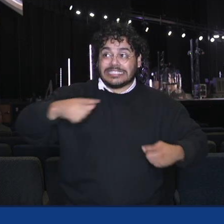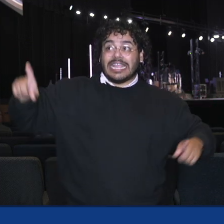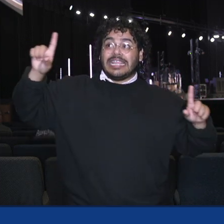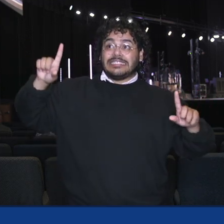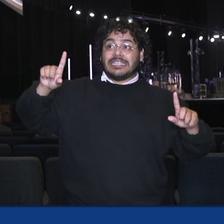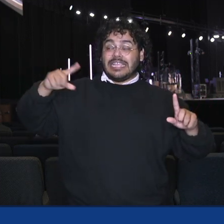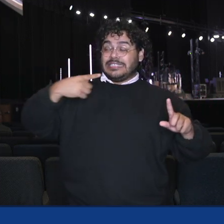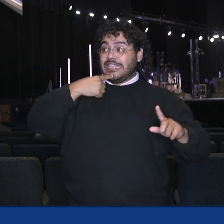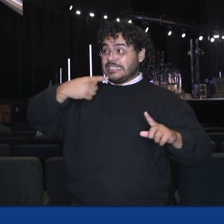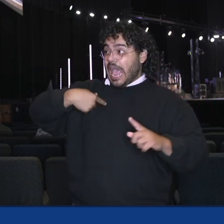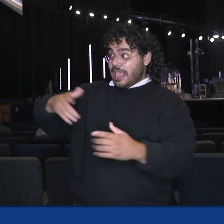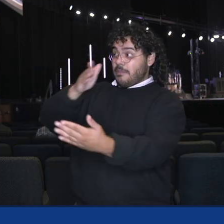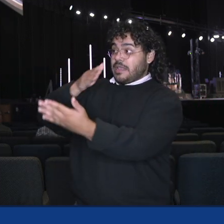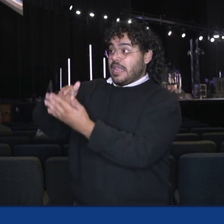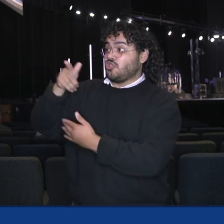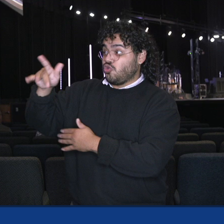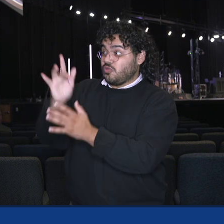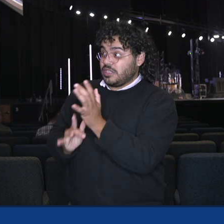Jesus.